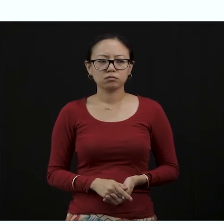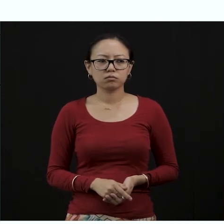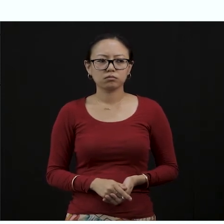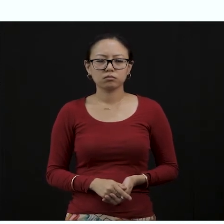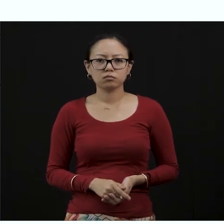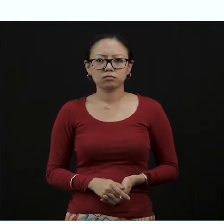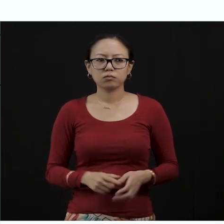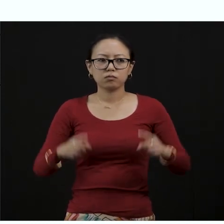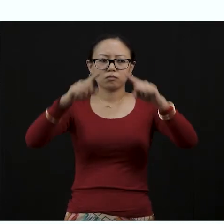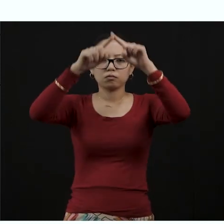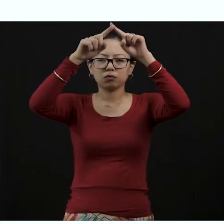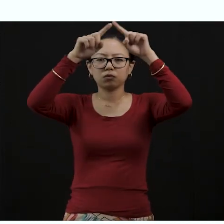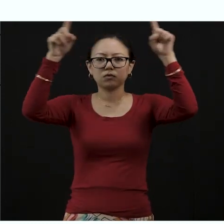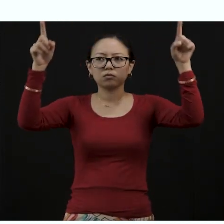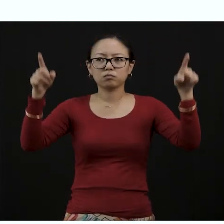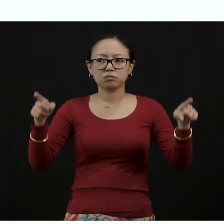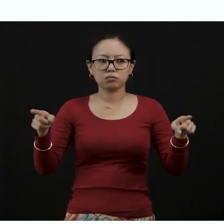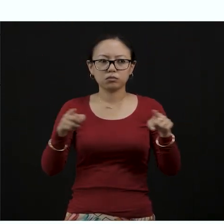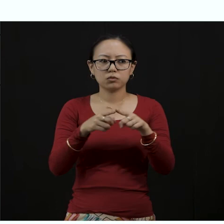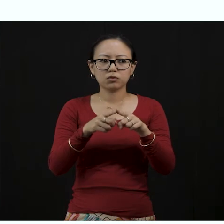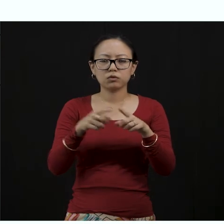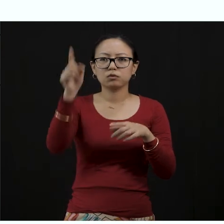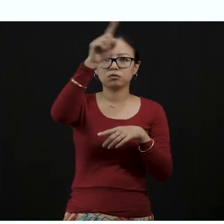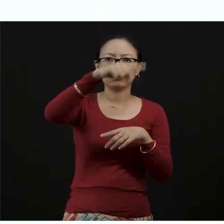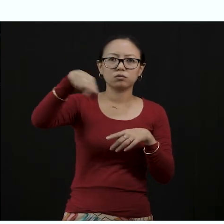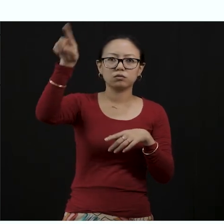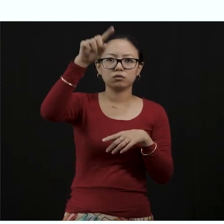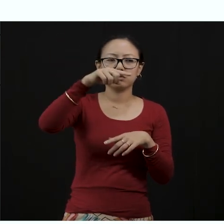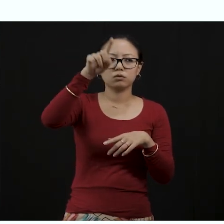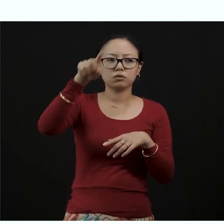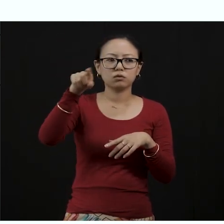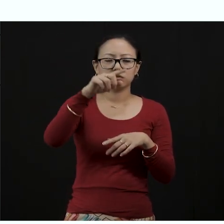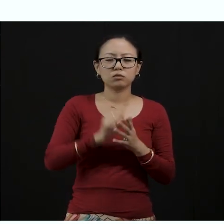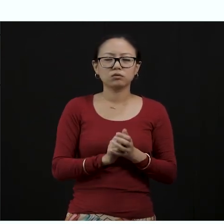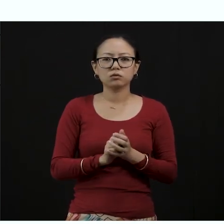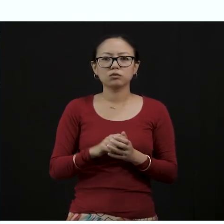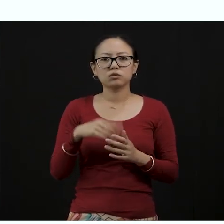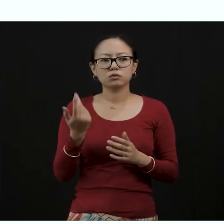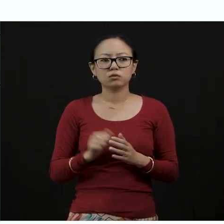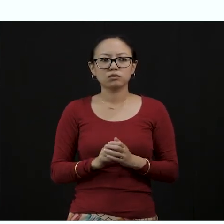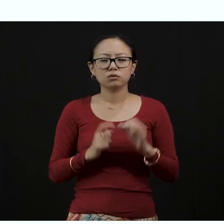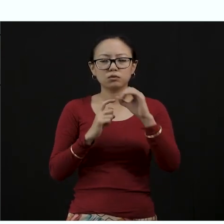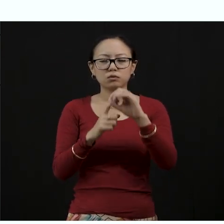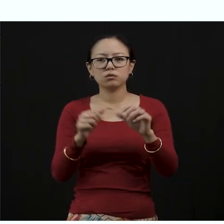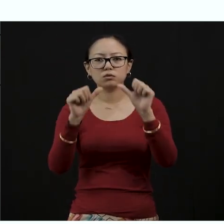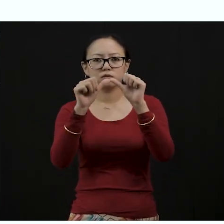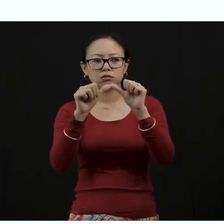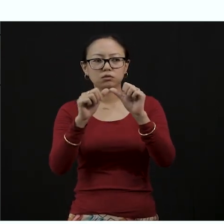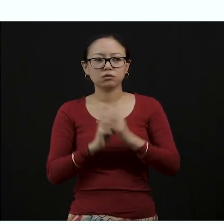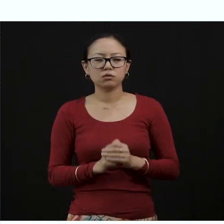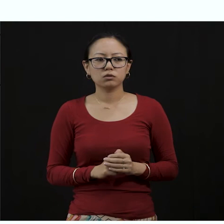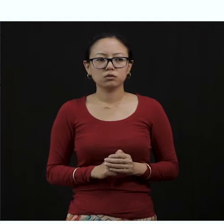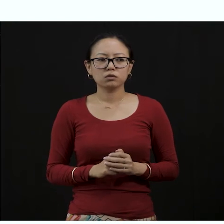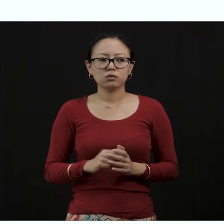rectangle, triangle, square, and circle. So you find it out and fill in the blanks. So one is, in the written one, it is green in color.